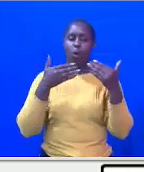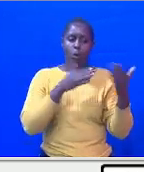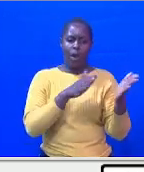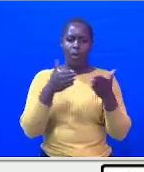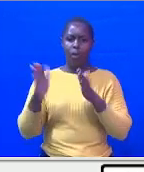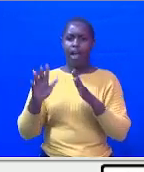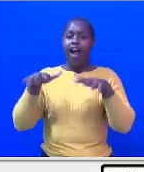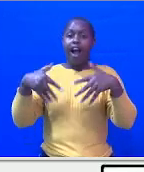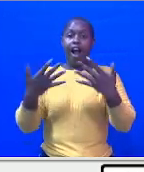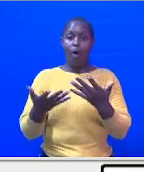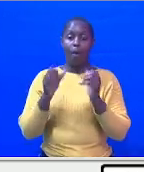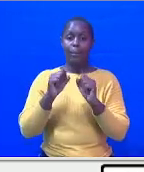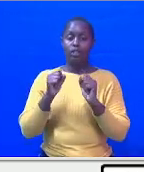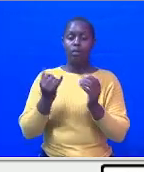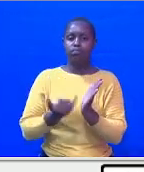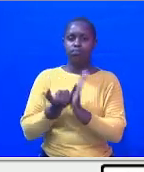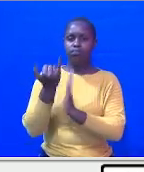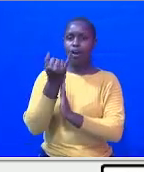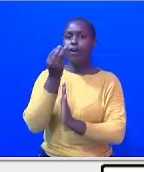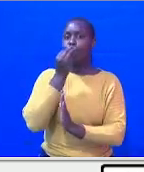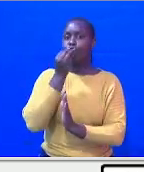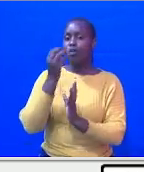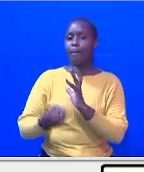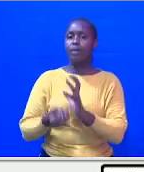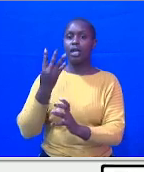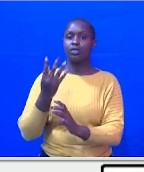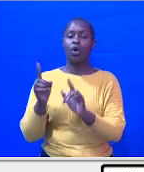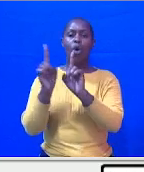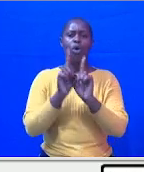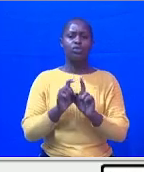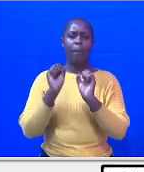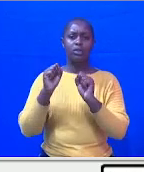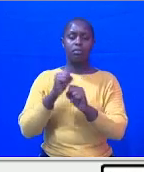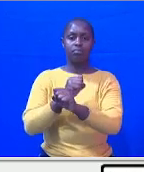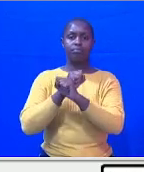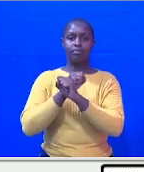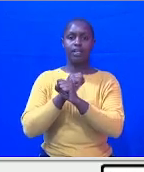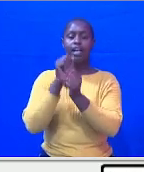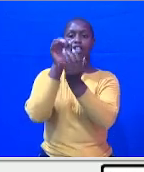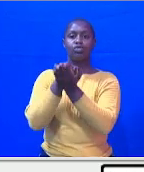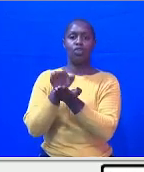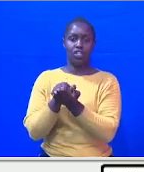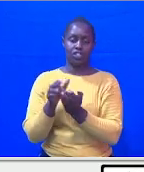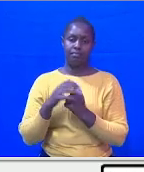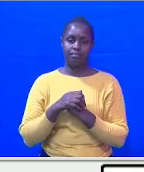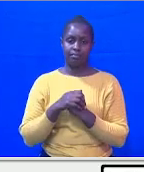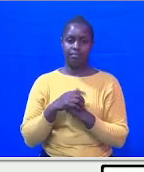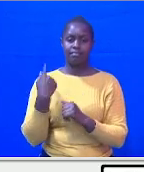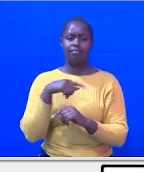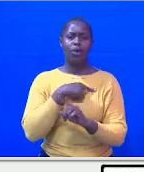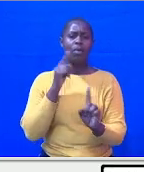to increase the current fodder production and also secure ample storage. We are projecting to engage